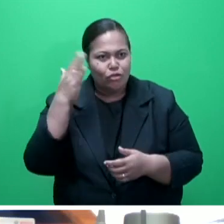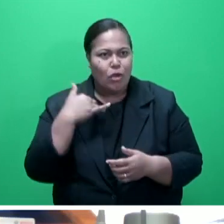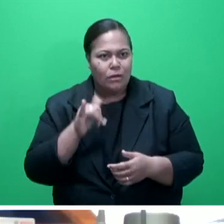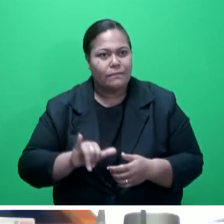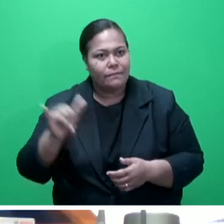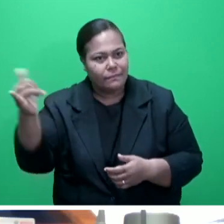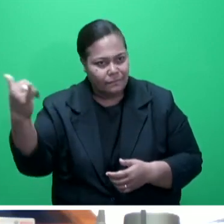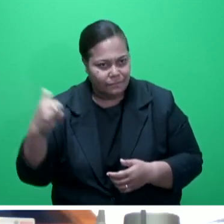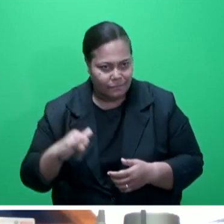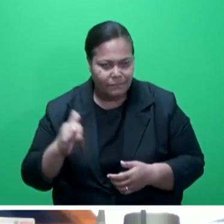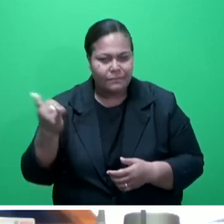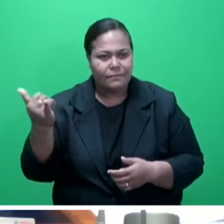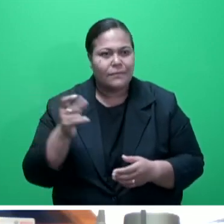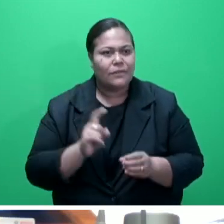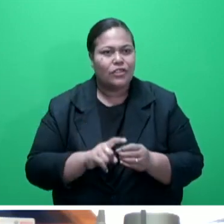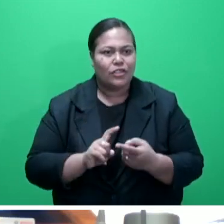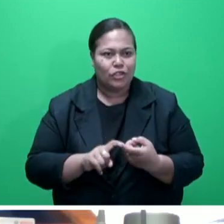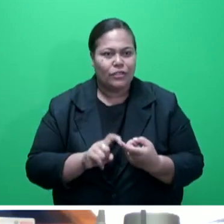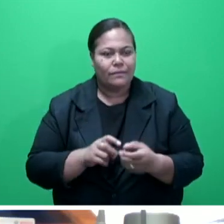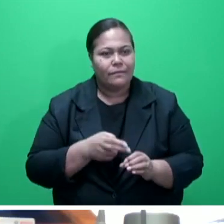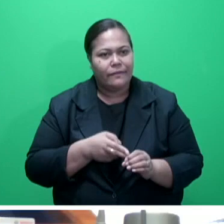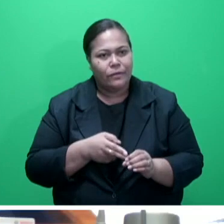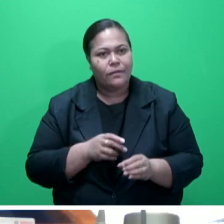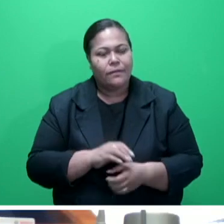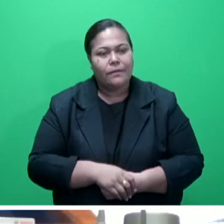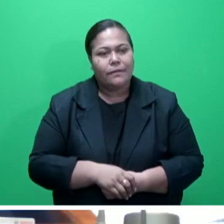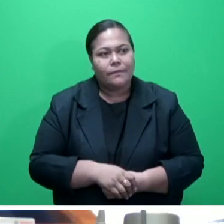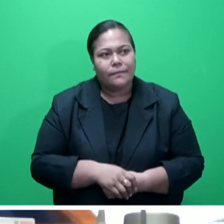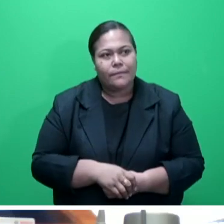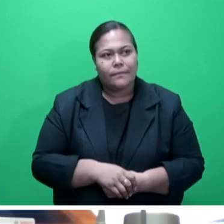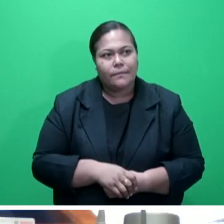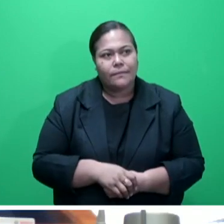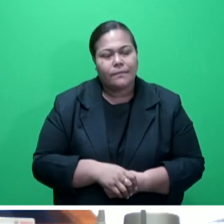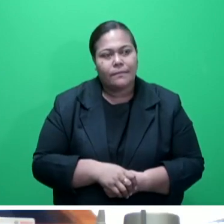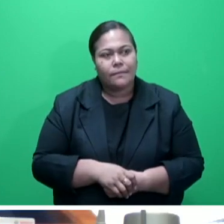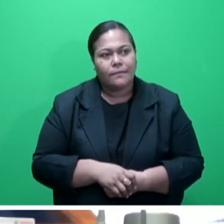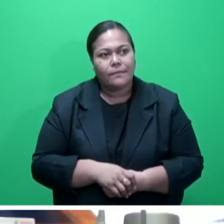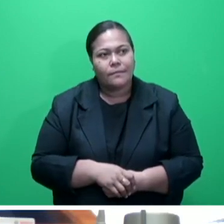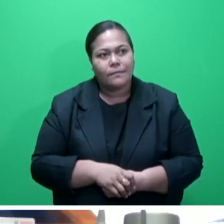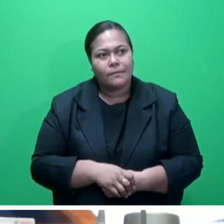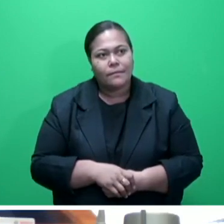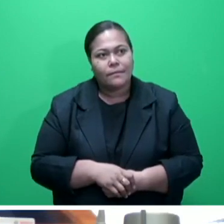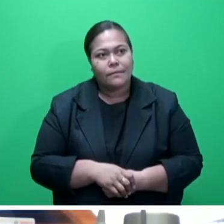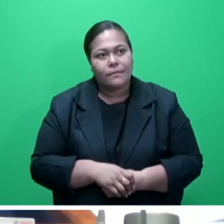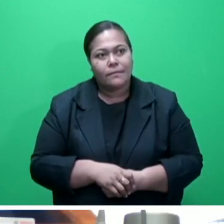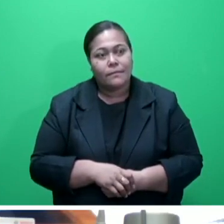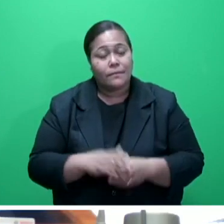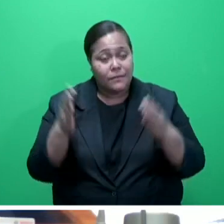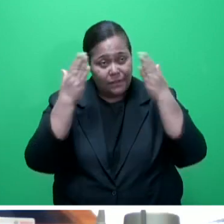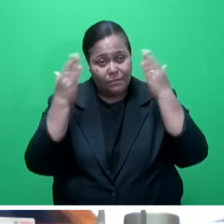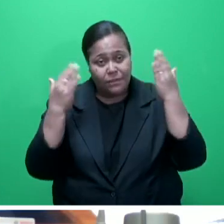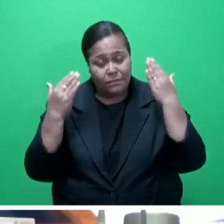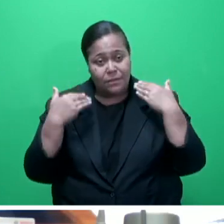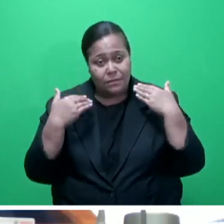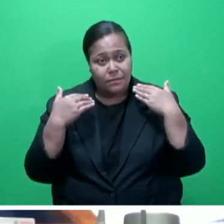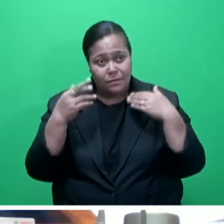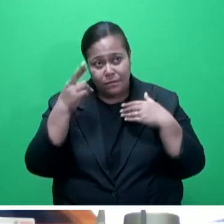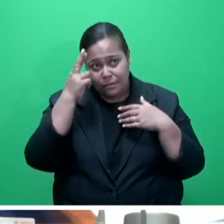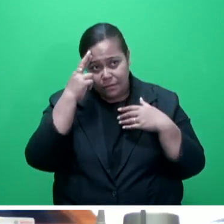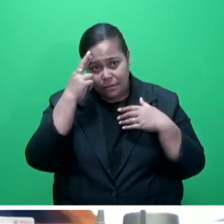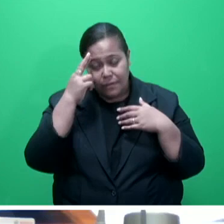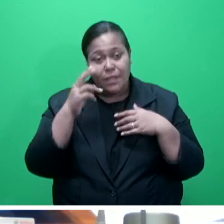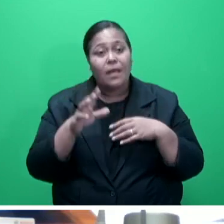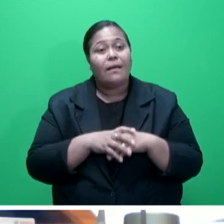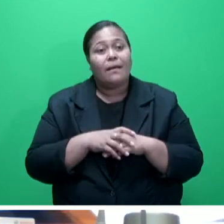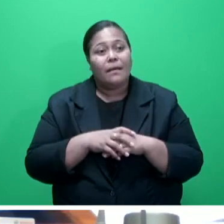your Brisbanes, your Aucklands, and your Christchurch and Wellingtons. Of course, Mr. Speaker, sir, the way we fly the crew, their training will